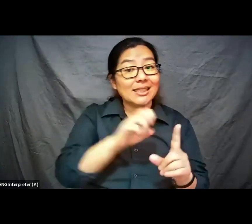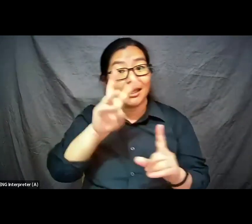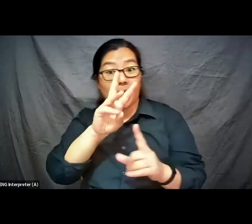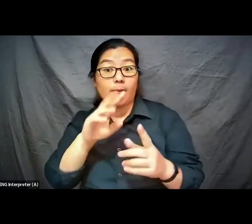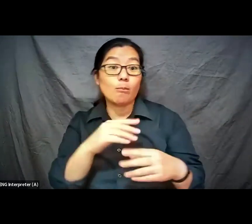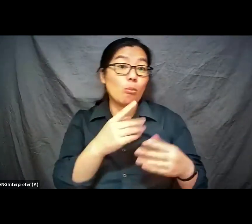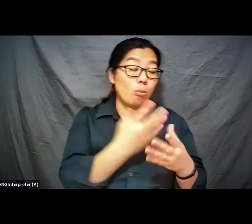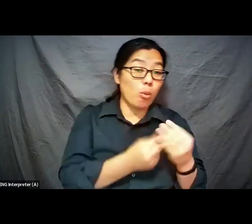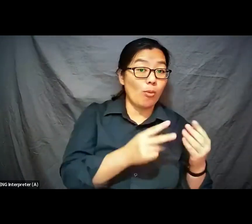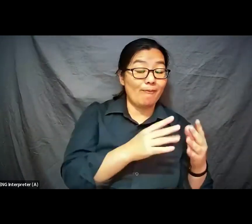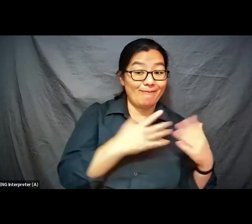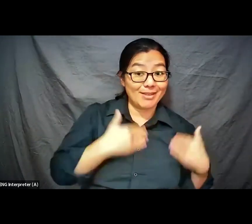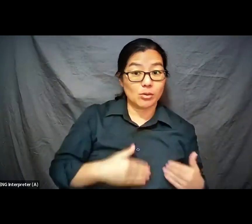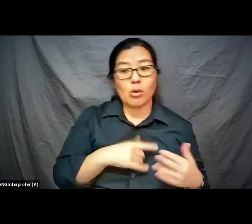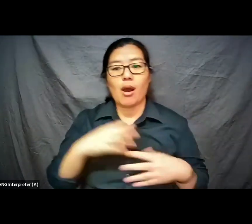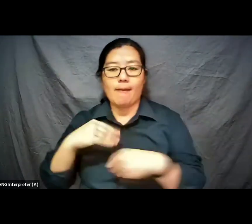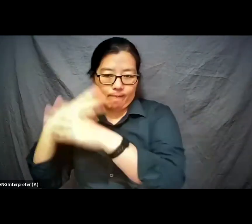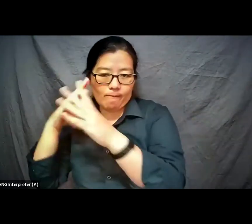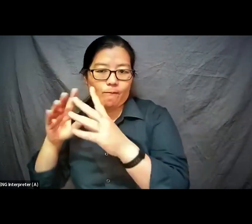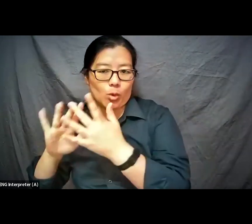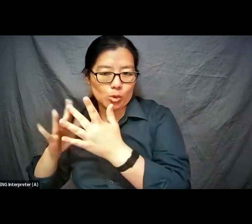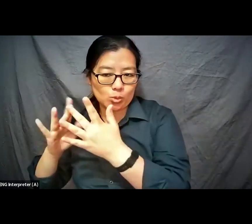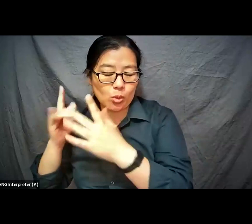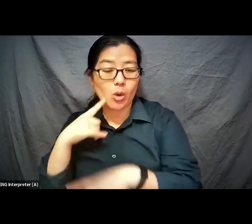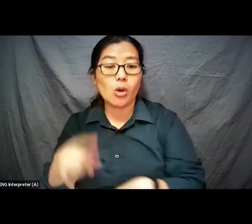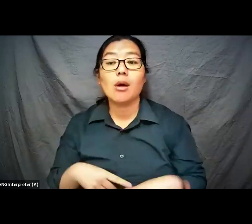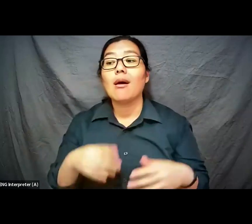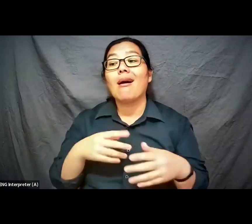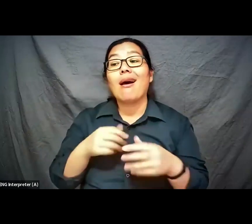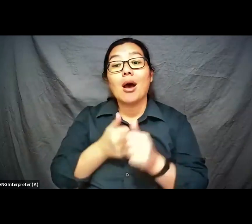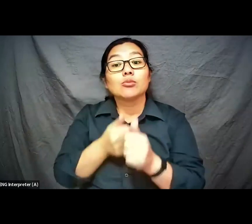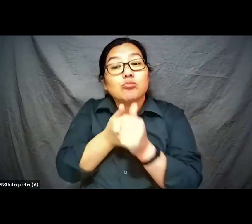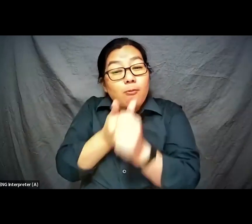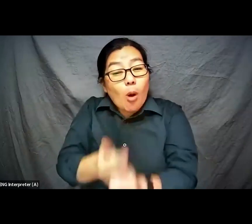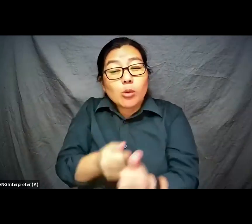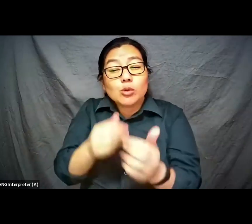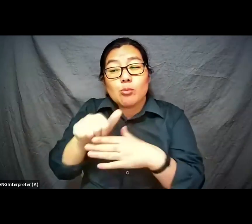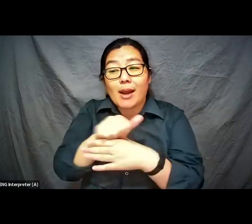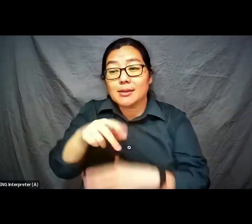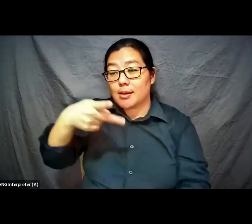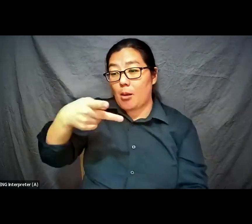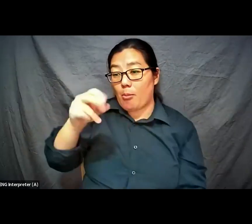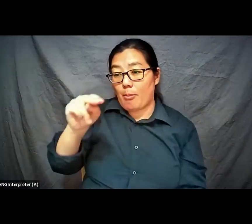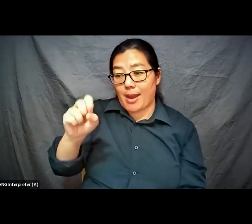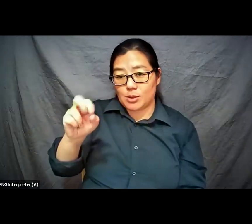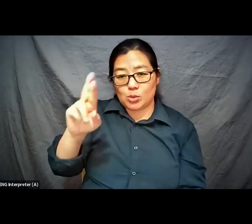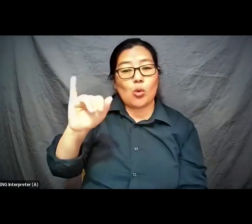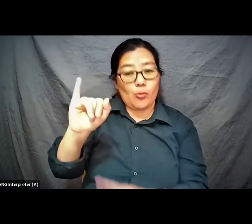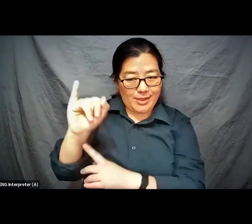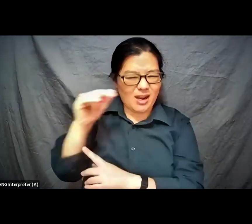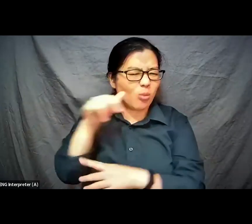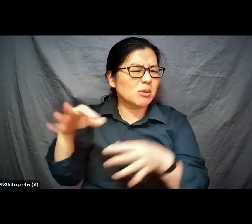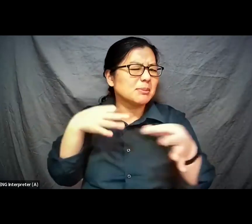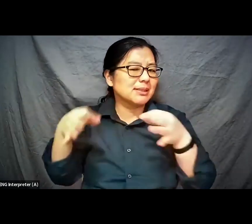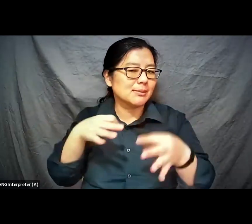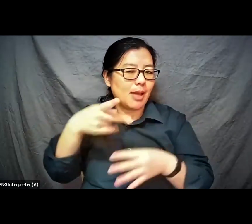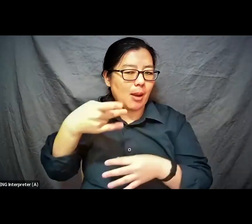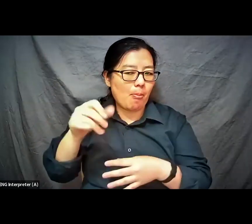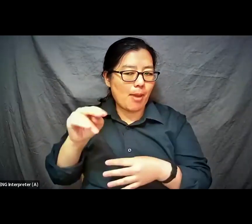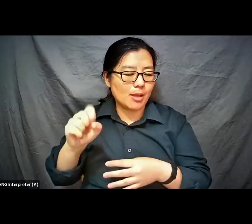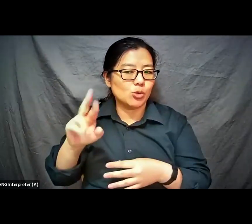virtual, that maps out bodies through the practice of pantori. And I'll be explaining what pantori is as we move through